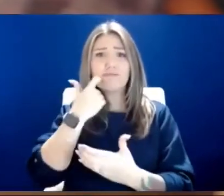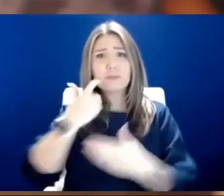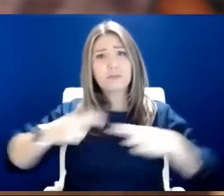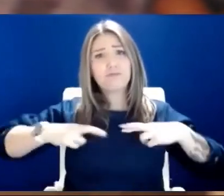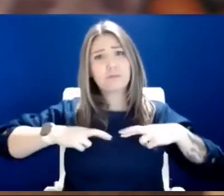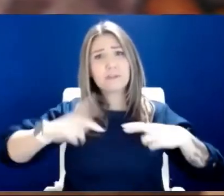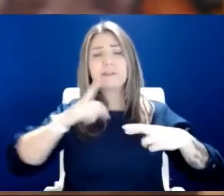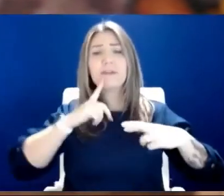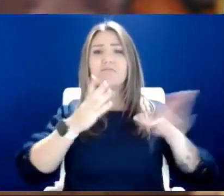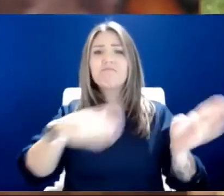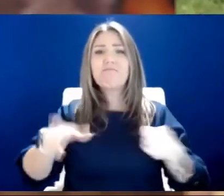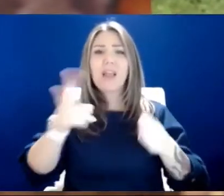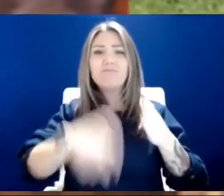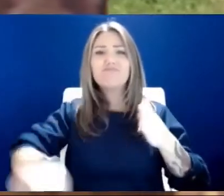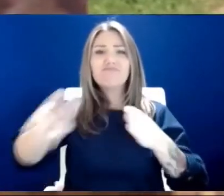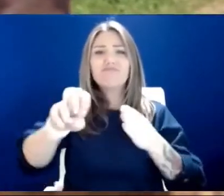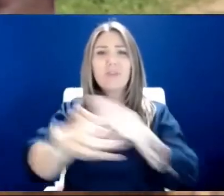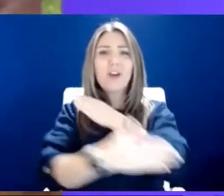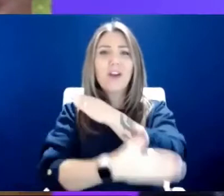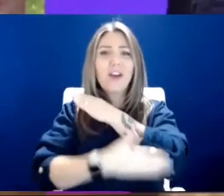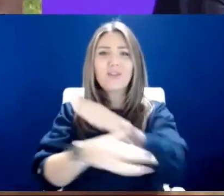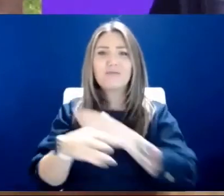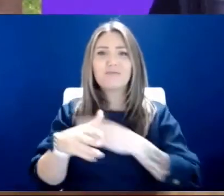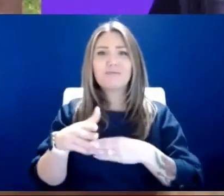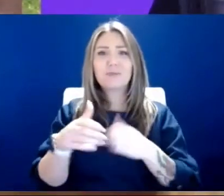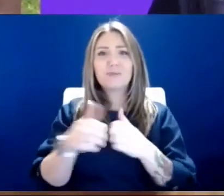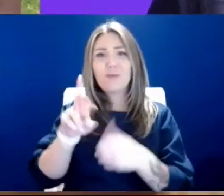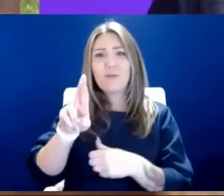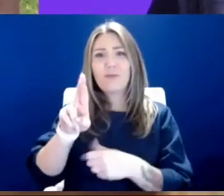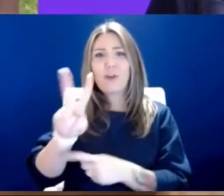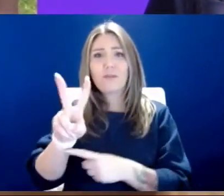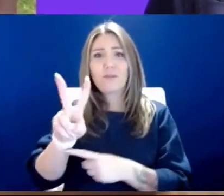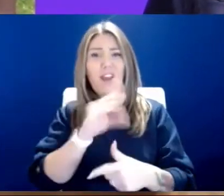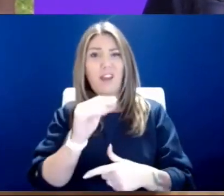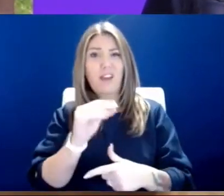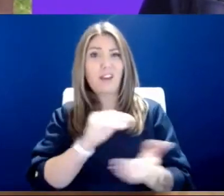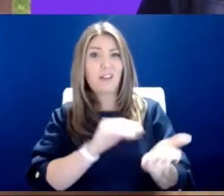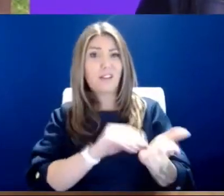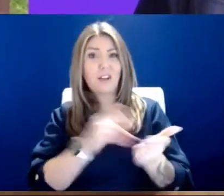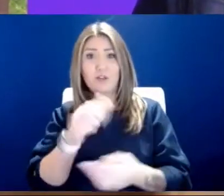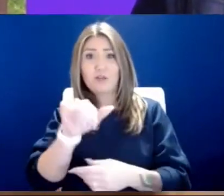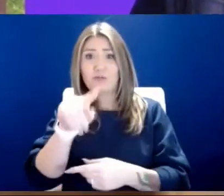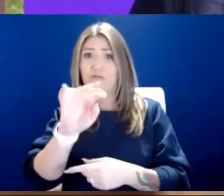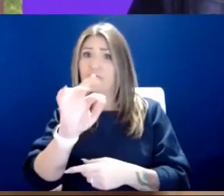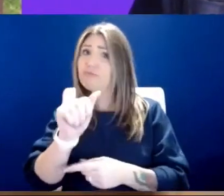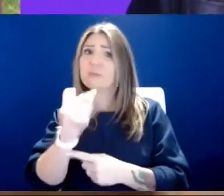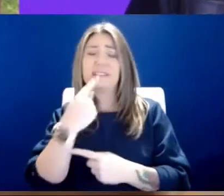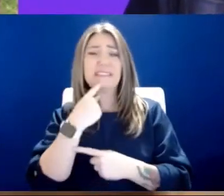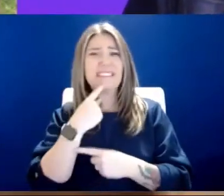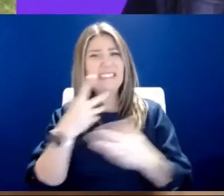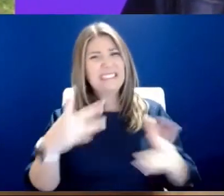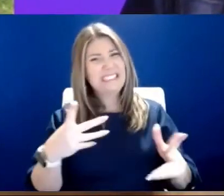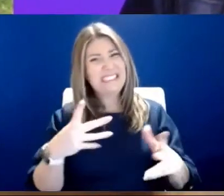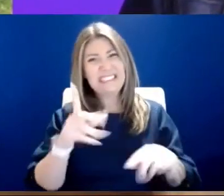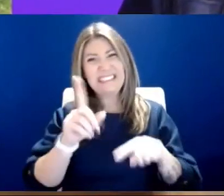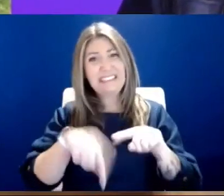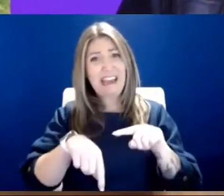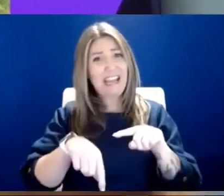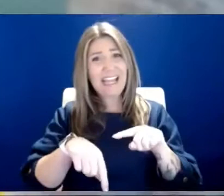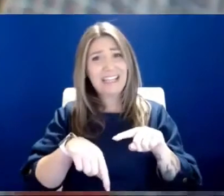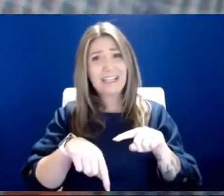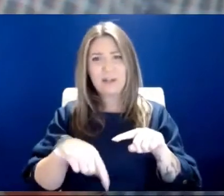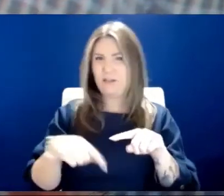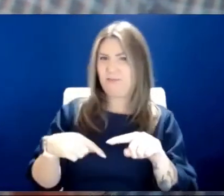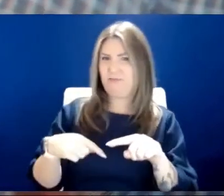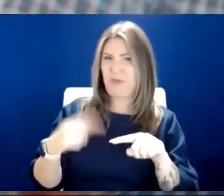their RV when Dr. Gupta gave him the bad news. Dr. Gupta says, "No, you're not going to do it." I'm going, why?